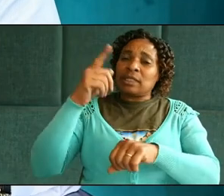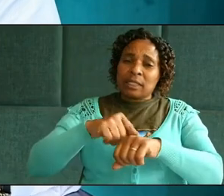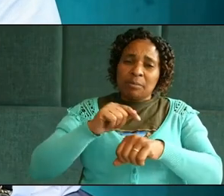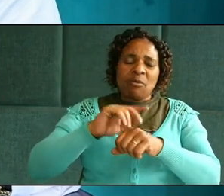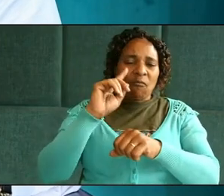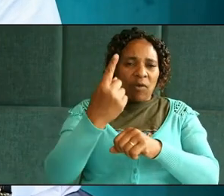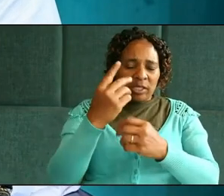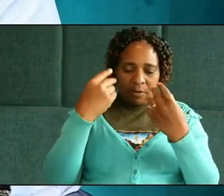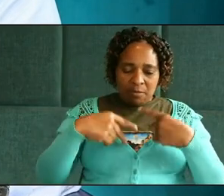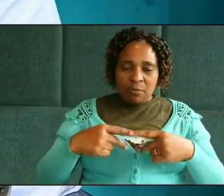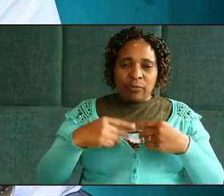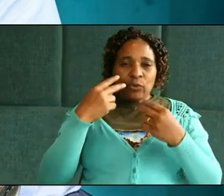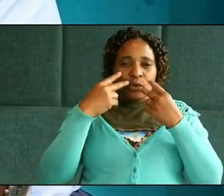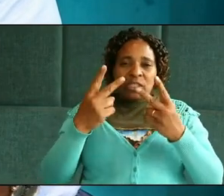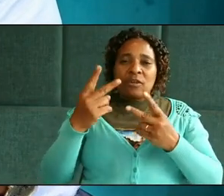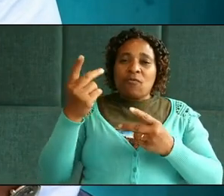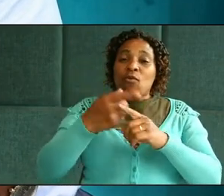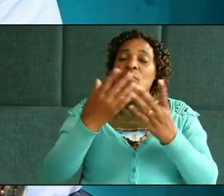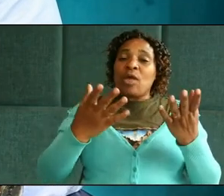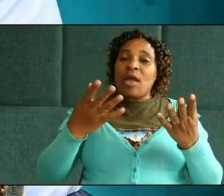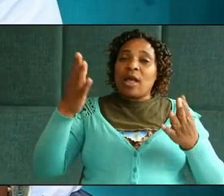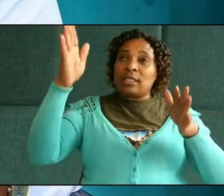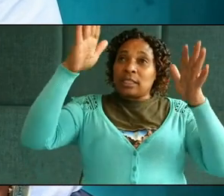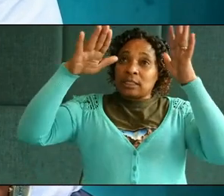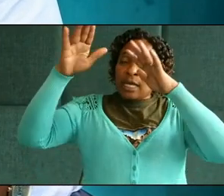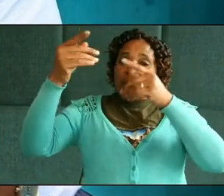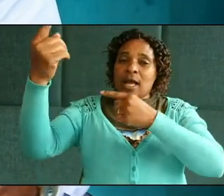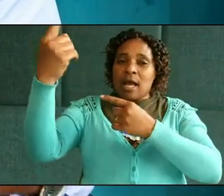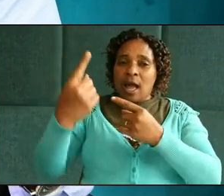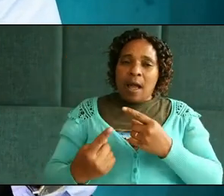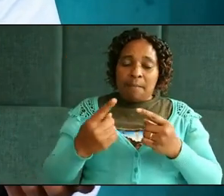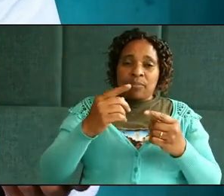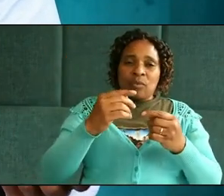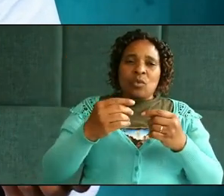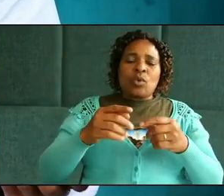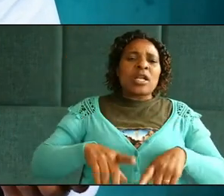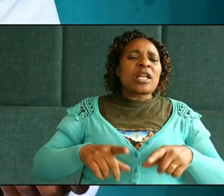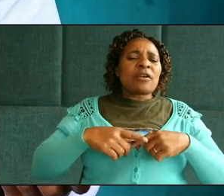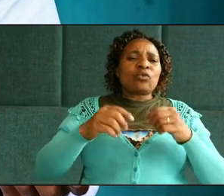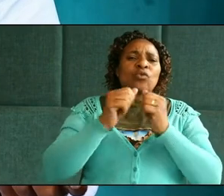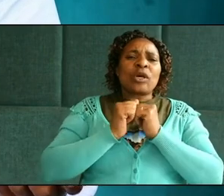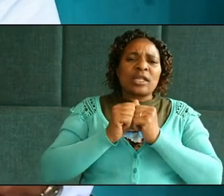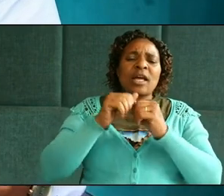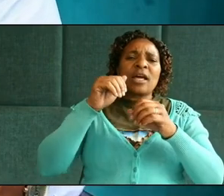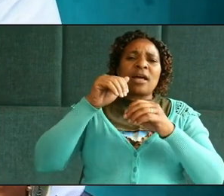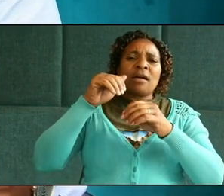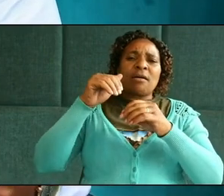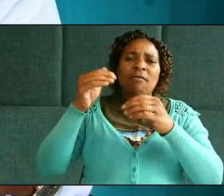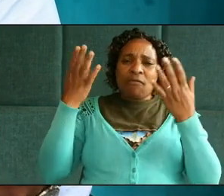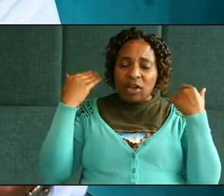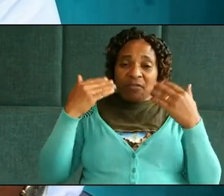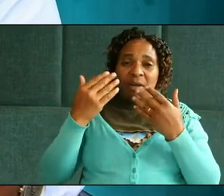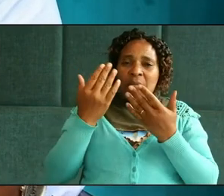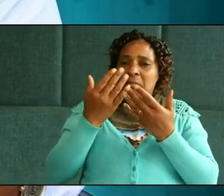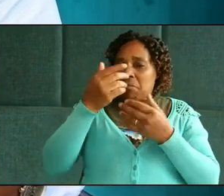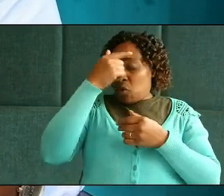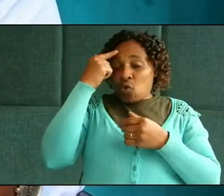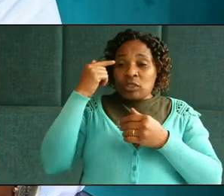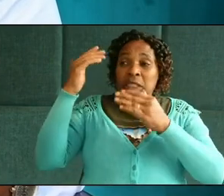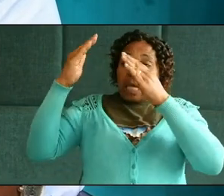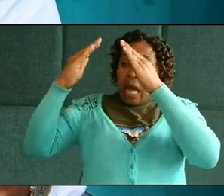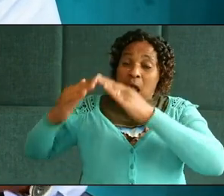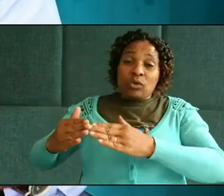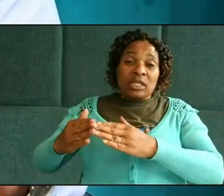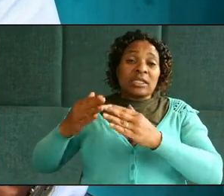like to see him on the sky like coming. And then we live with him forever. Because there's an estate for us in heaven. Amen. Not this worldly estate that we